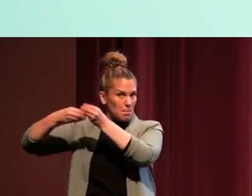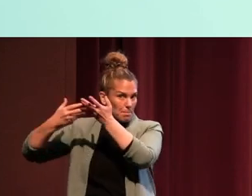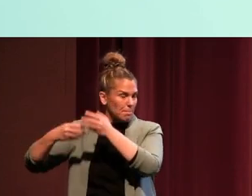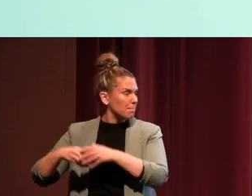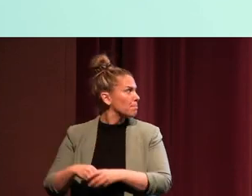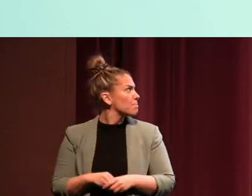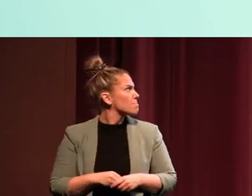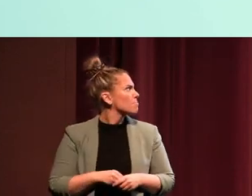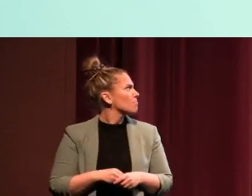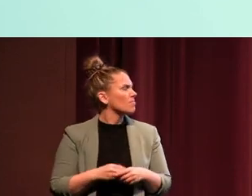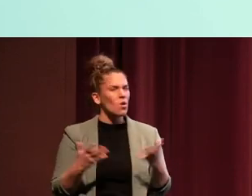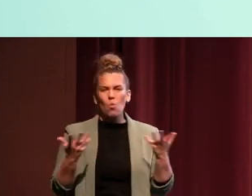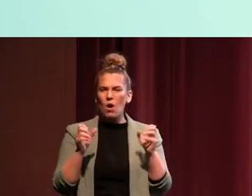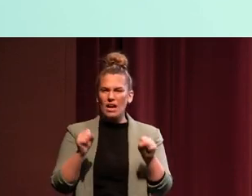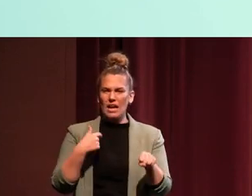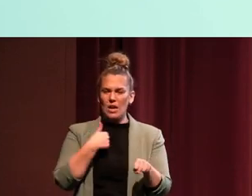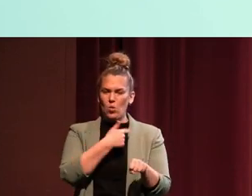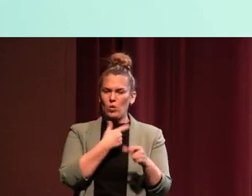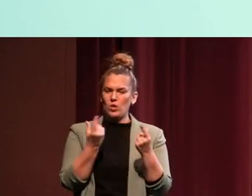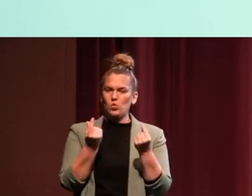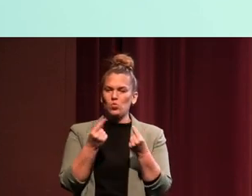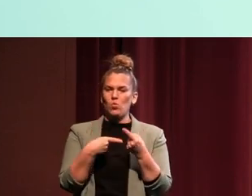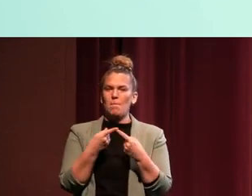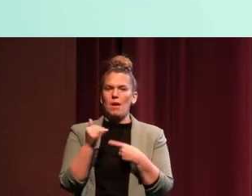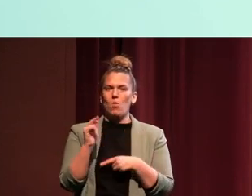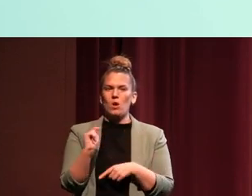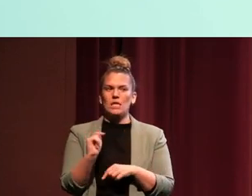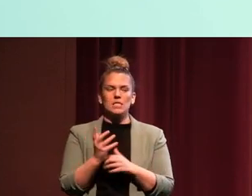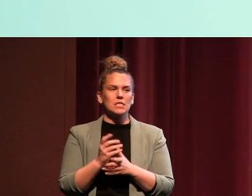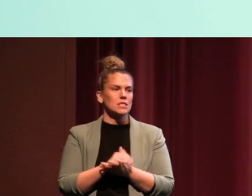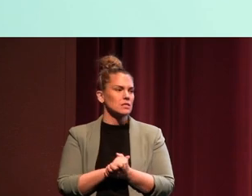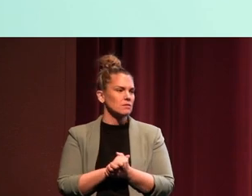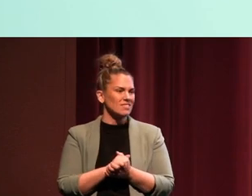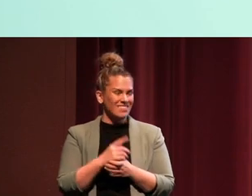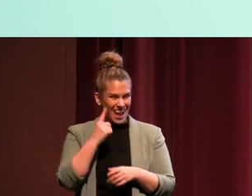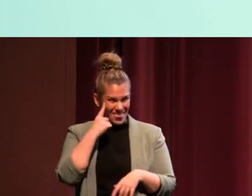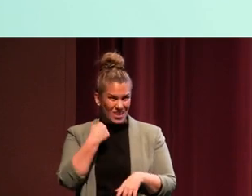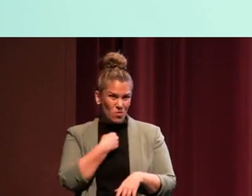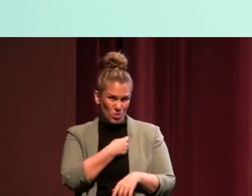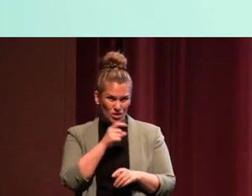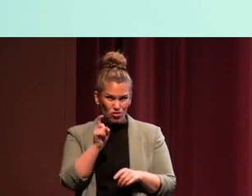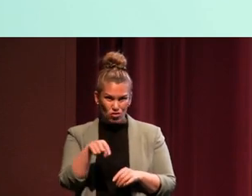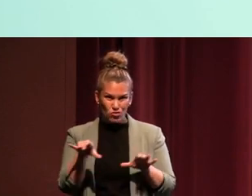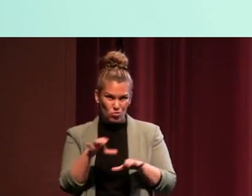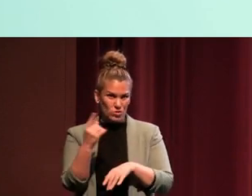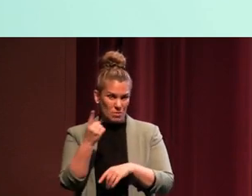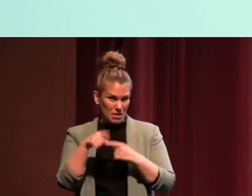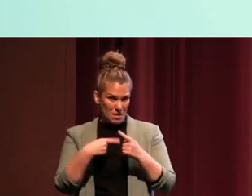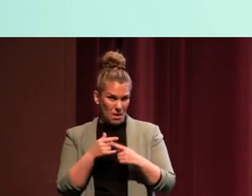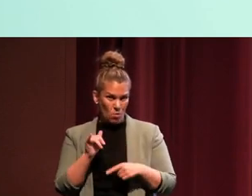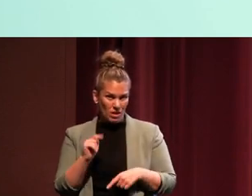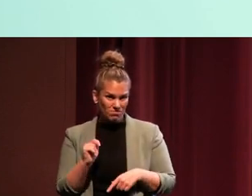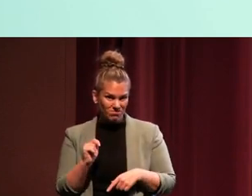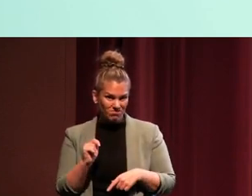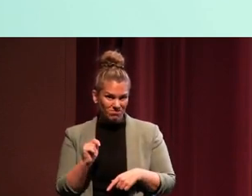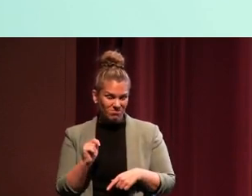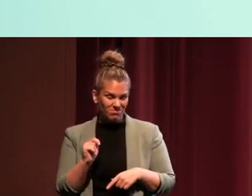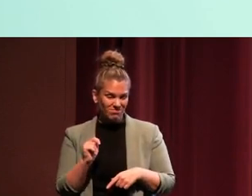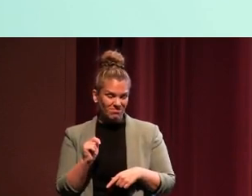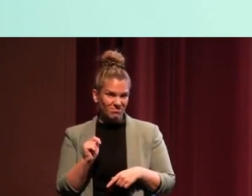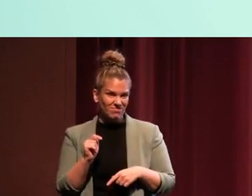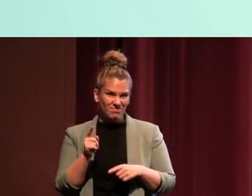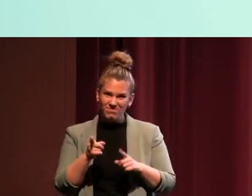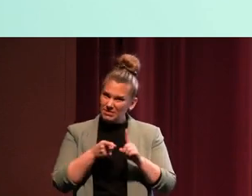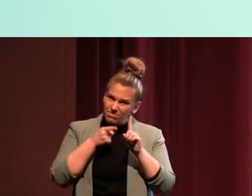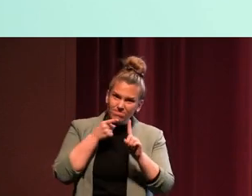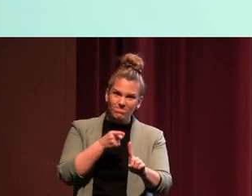What can we do about it? I think we really should do something about it. The key ingredient to